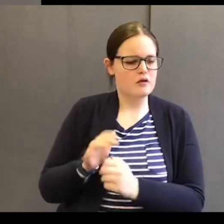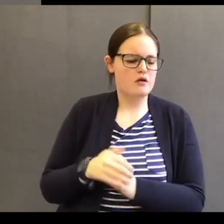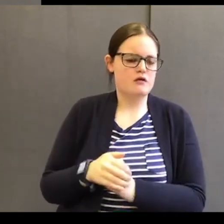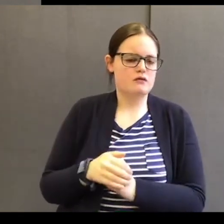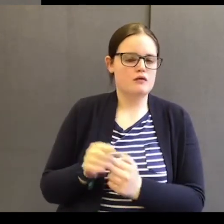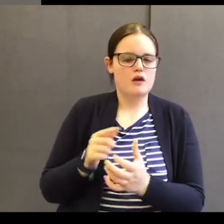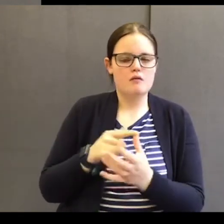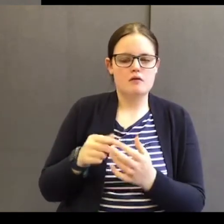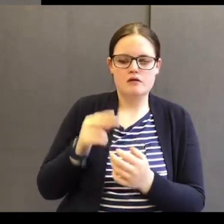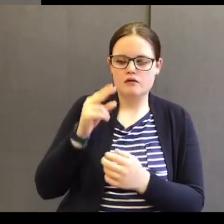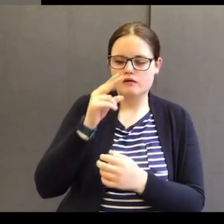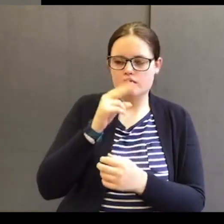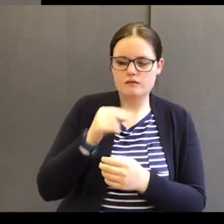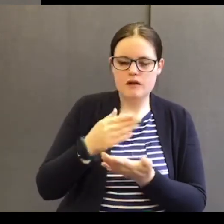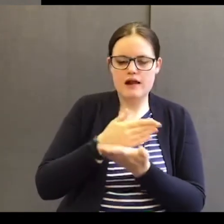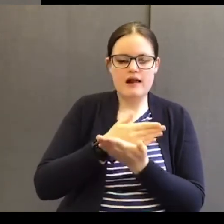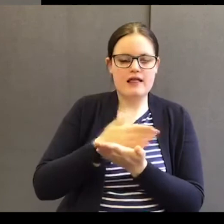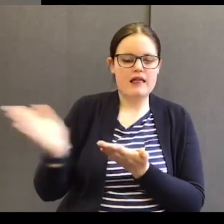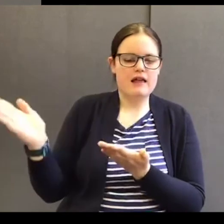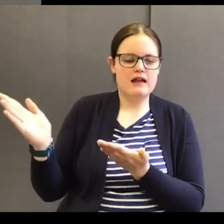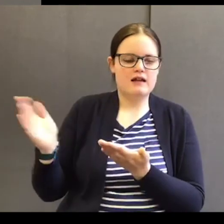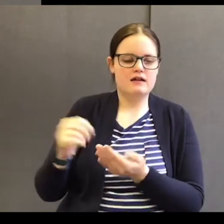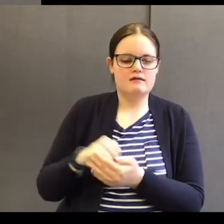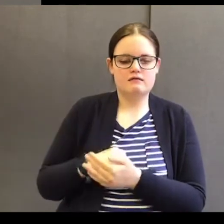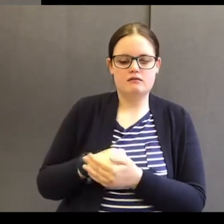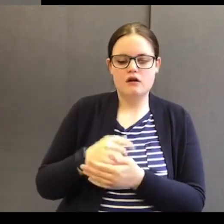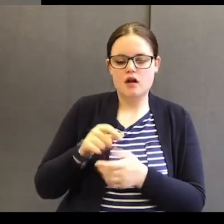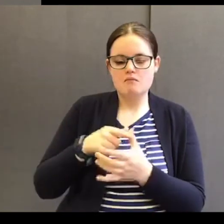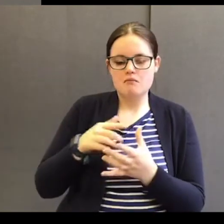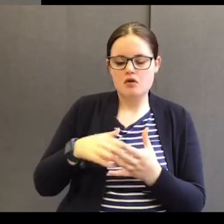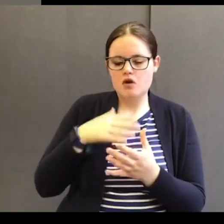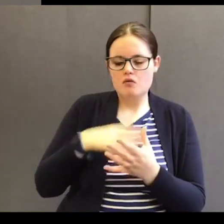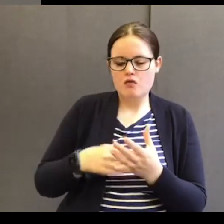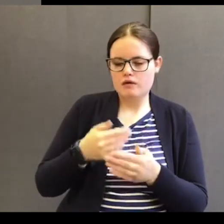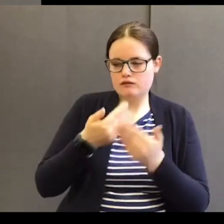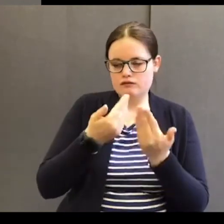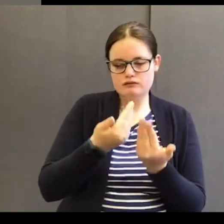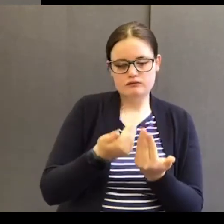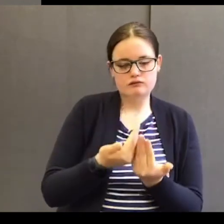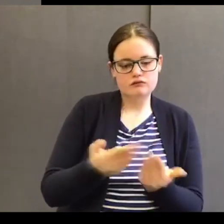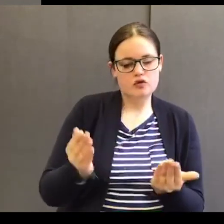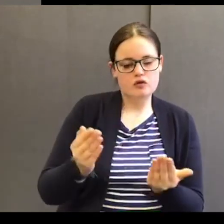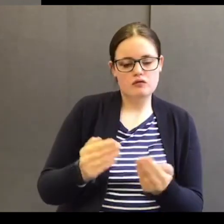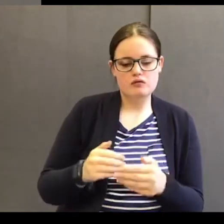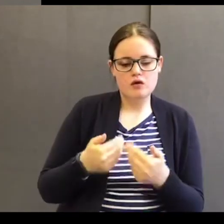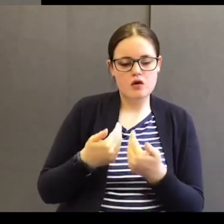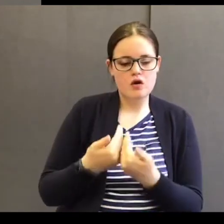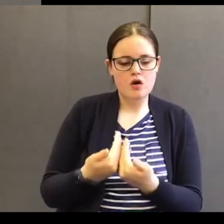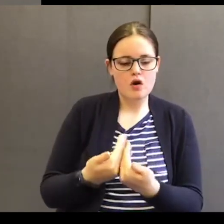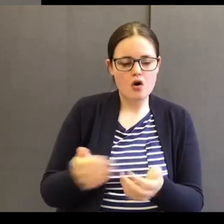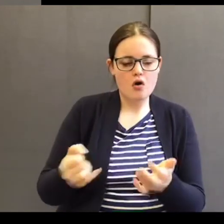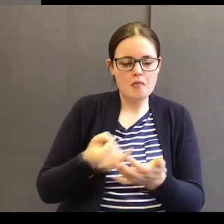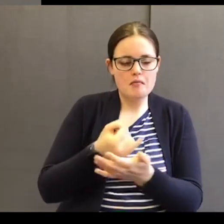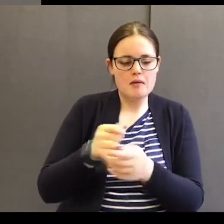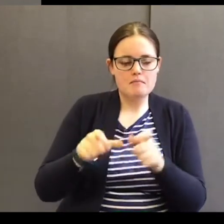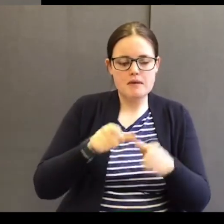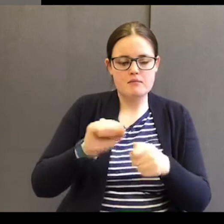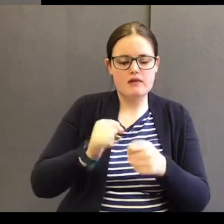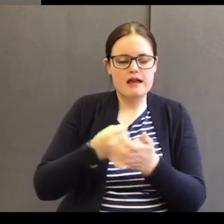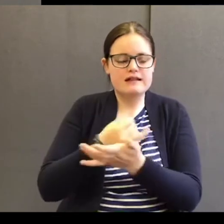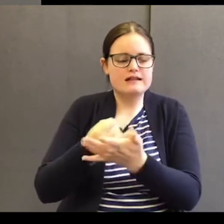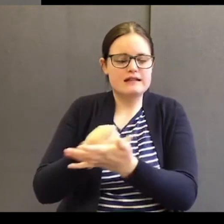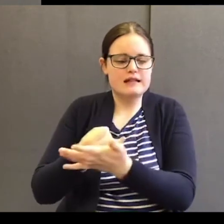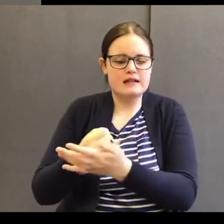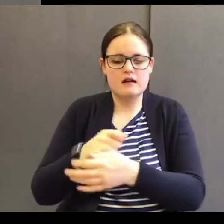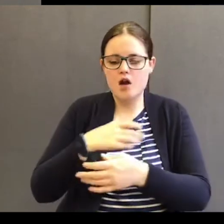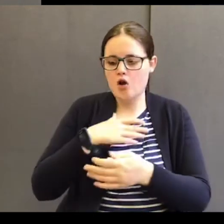the message. They spoke it as it was. They wanted to expose, open up